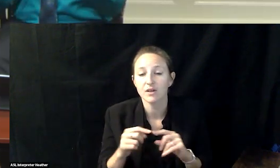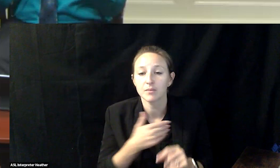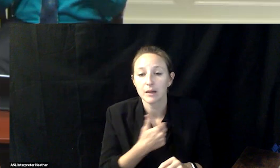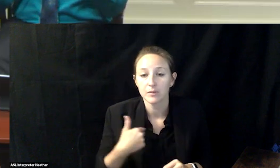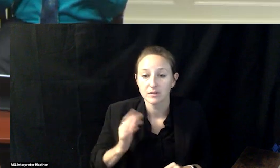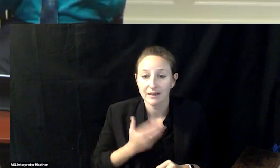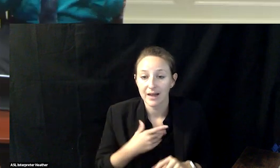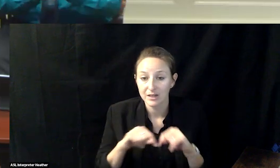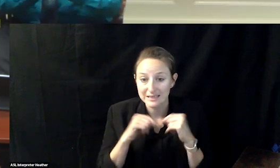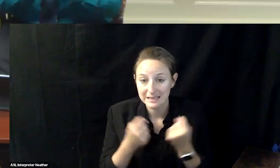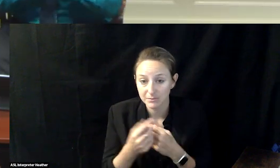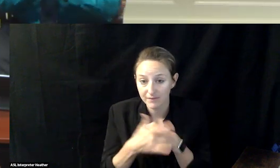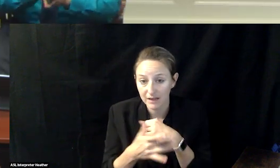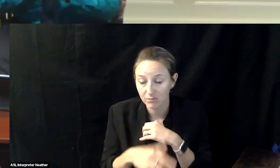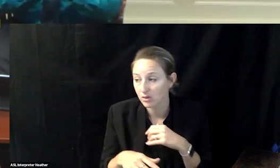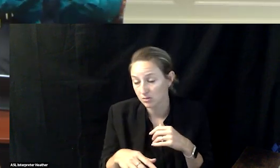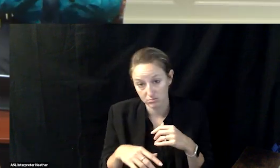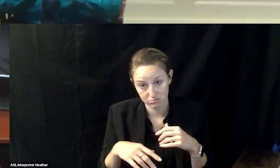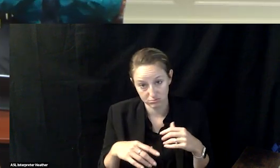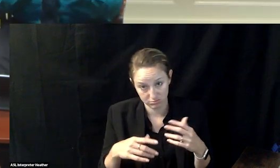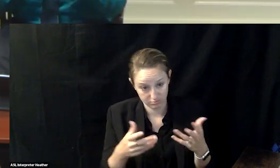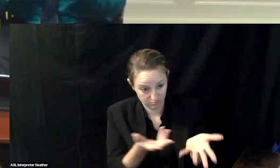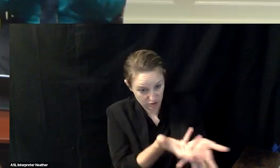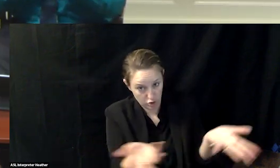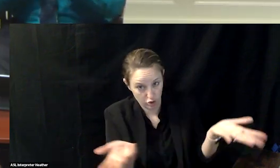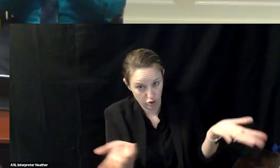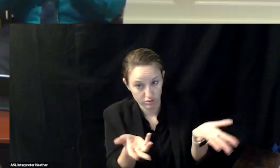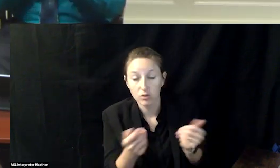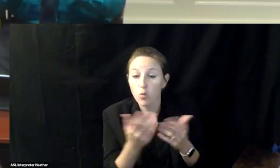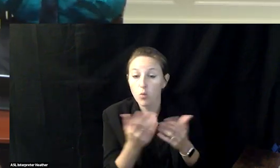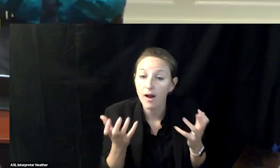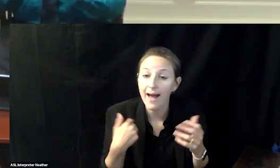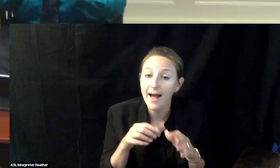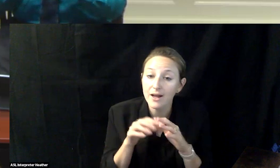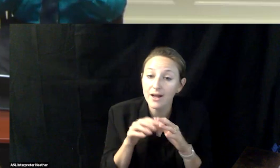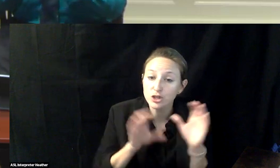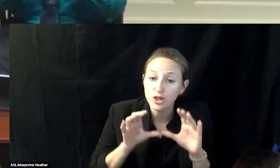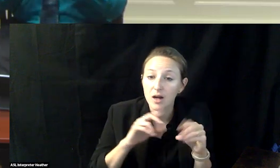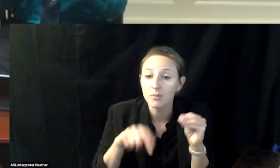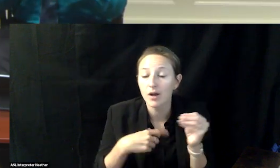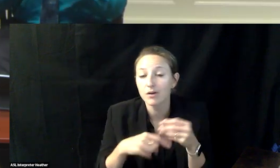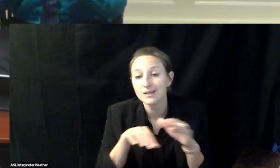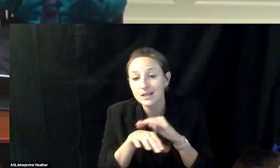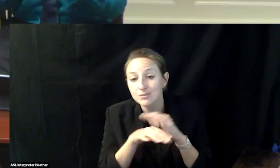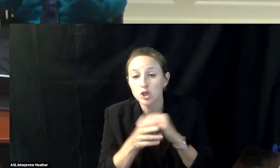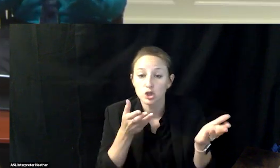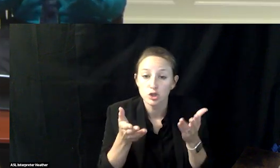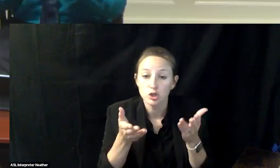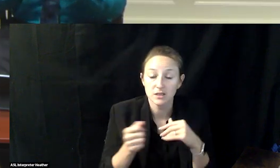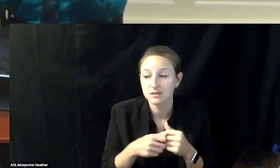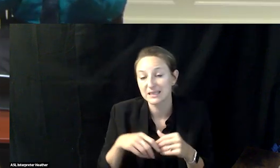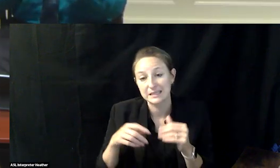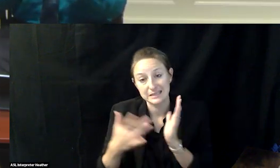available to those in person. If you want to chat about accessibility or learn about some of the services that we offer at Digital Accessibility